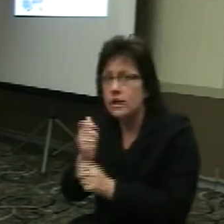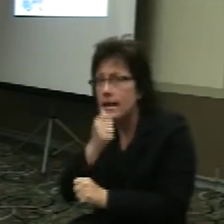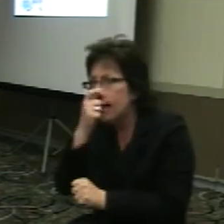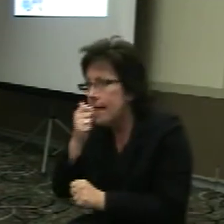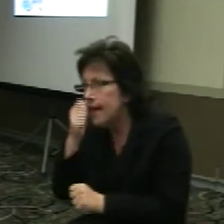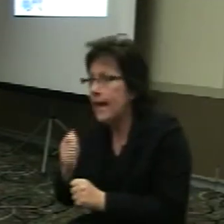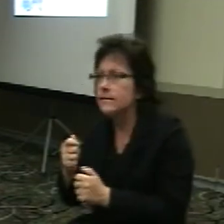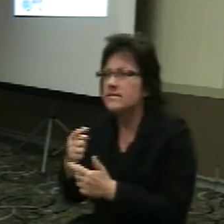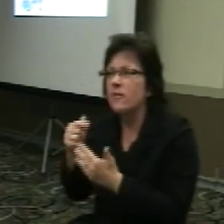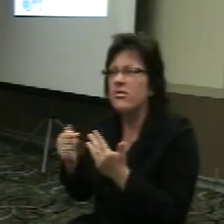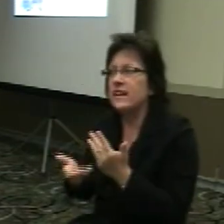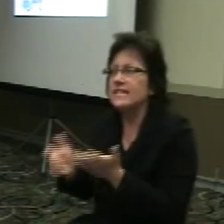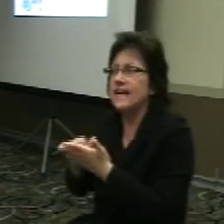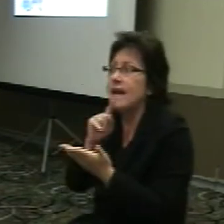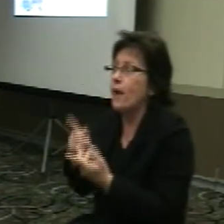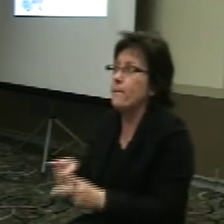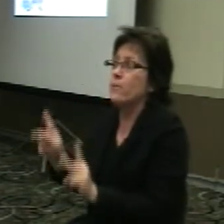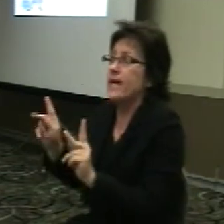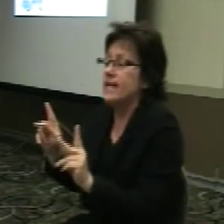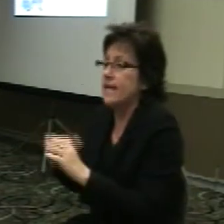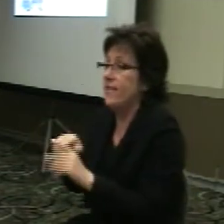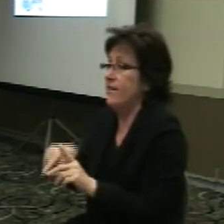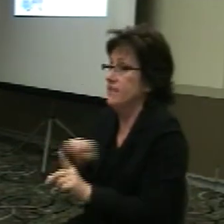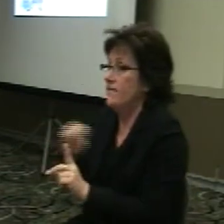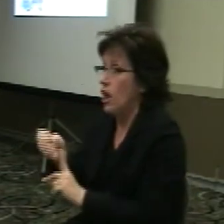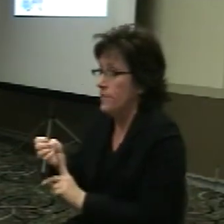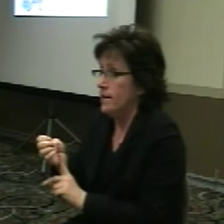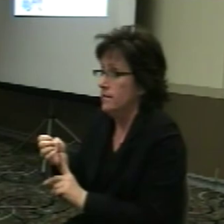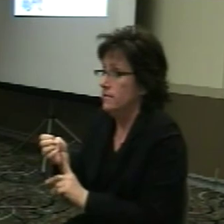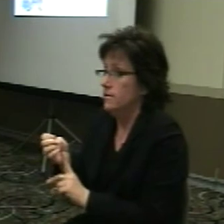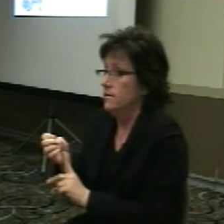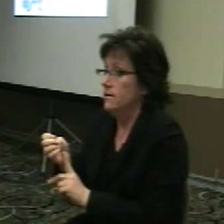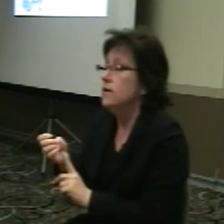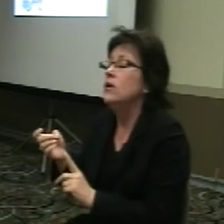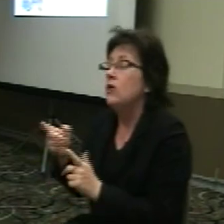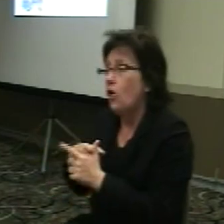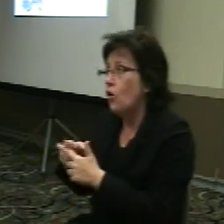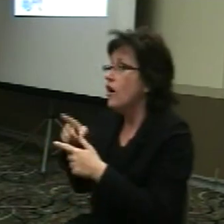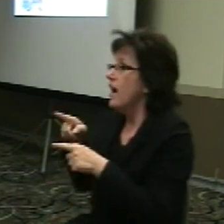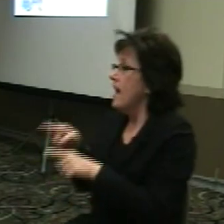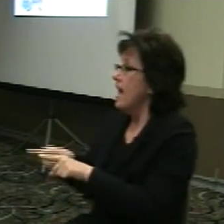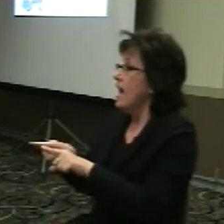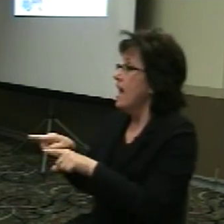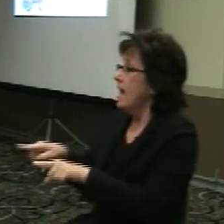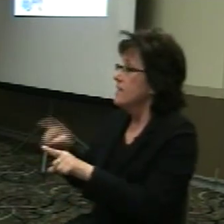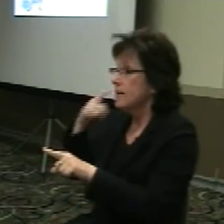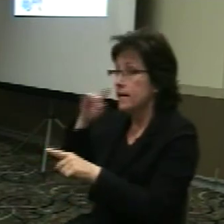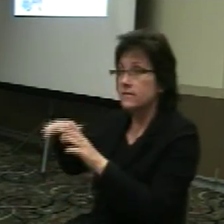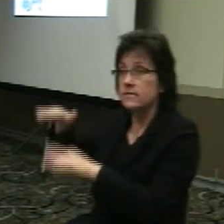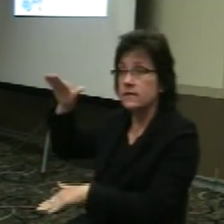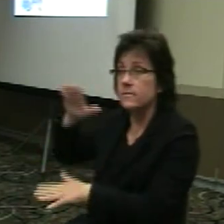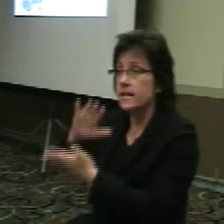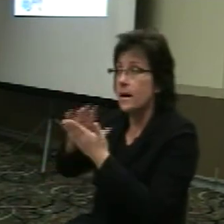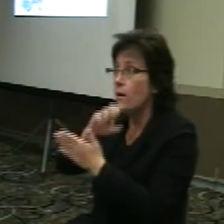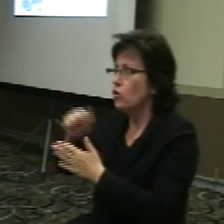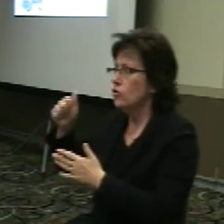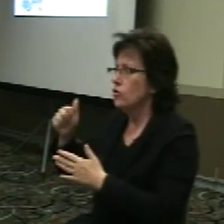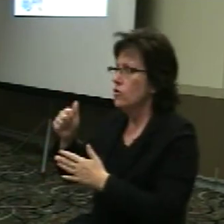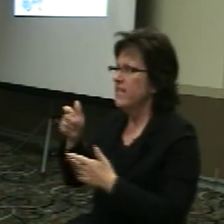are permissible in this environment that don't make you stand out? Or as kids get older, we'll find they don't want to look